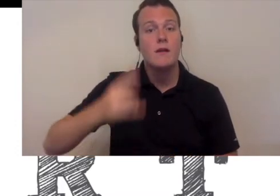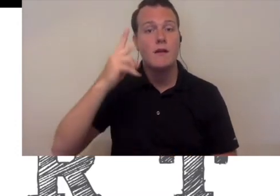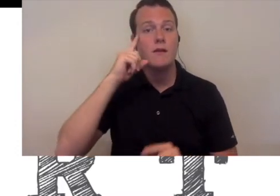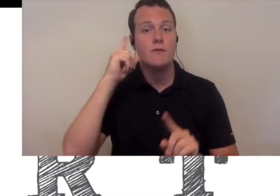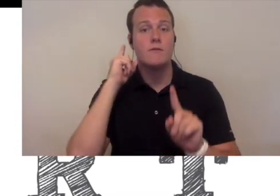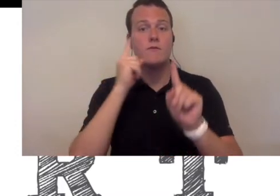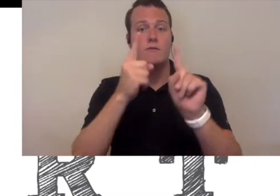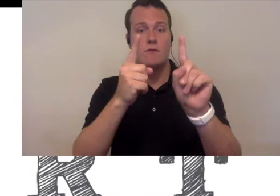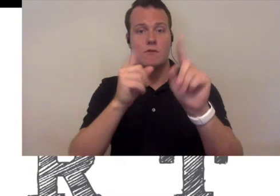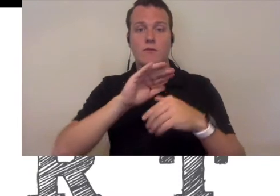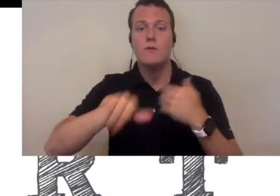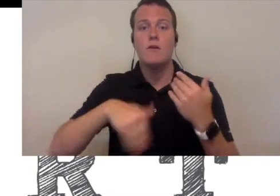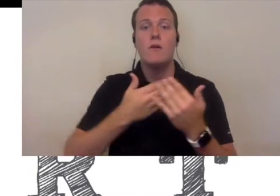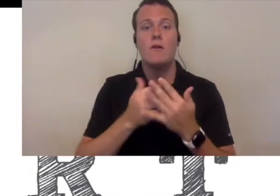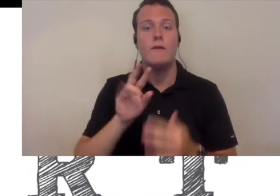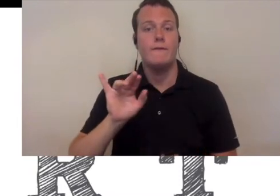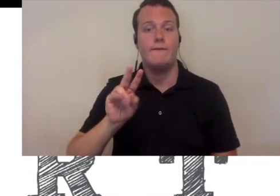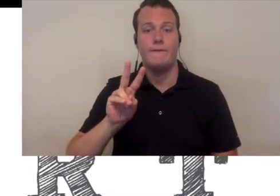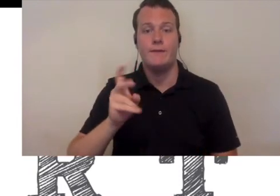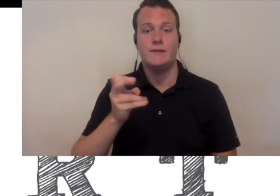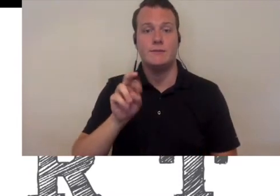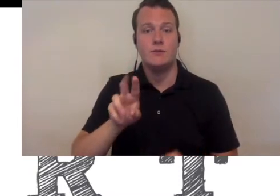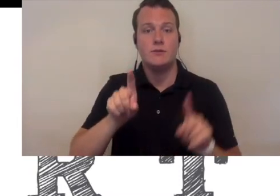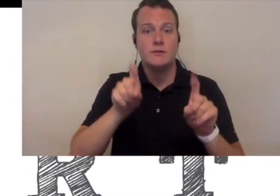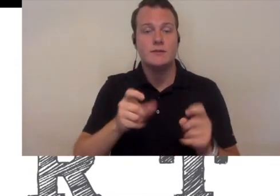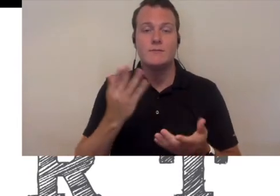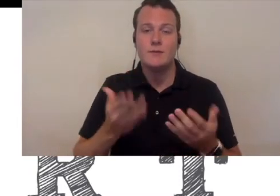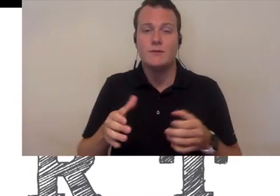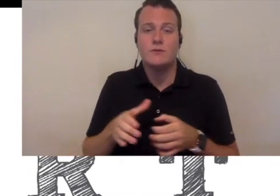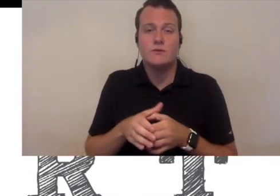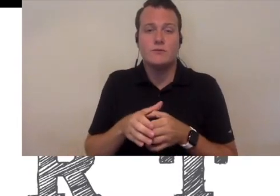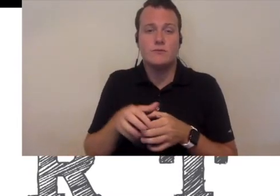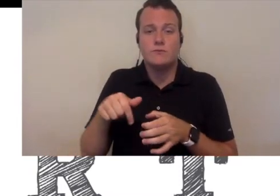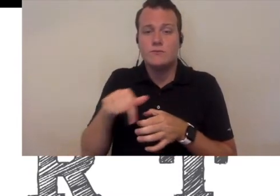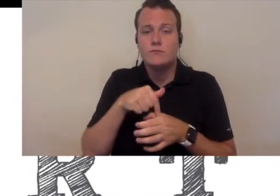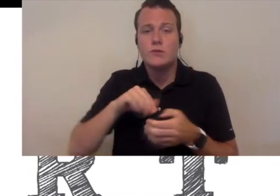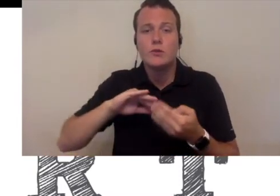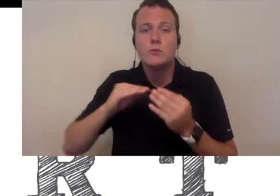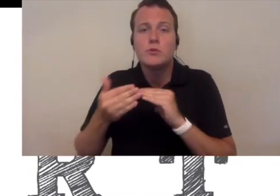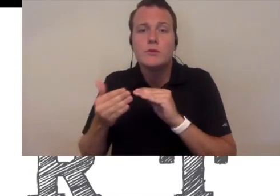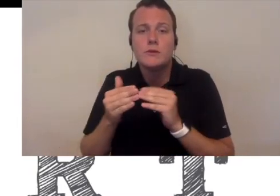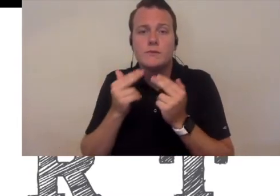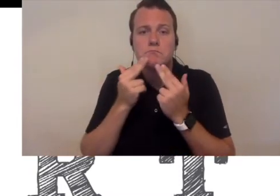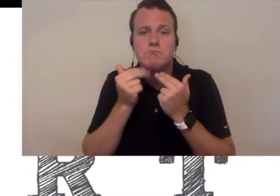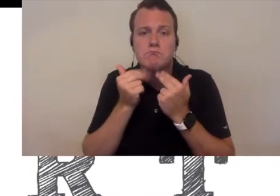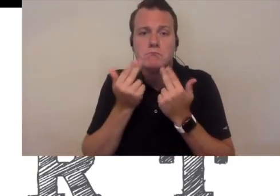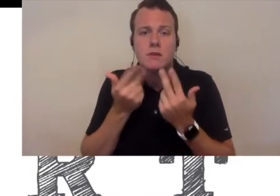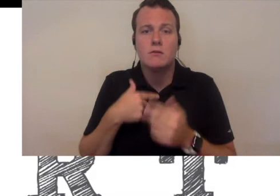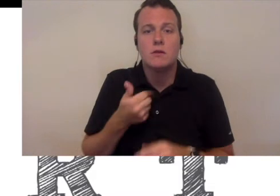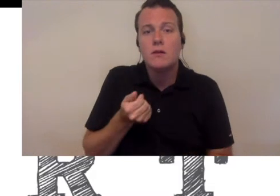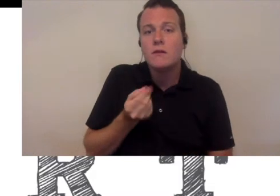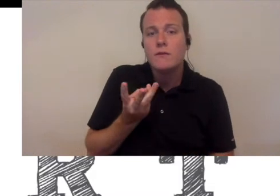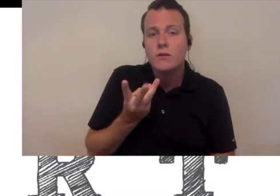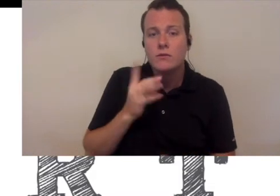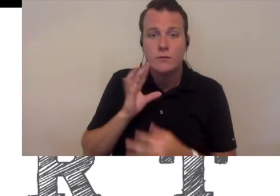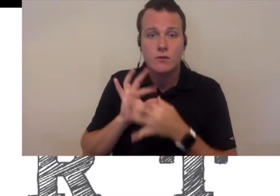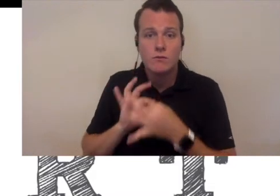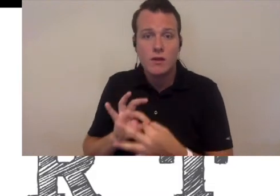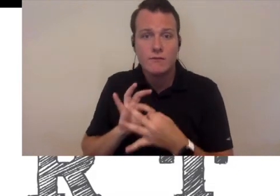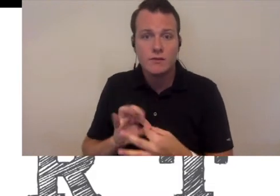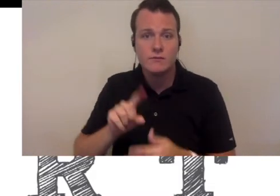vestibular tests, but you may be in a small community where you're only going to get a few. So is it relevant? Look at